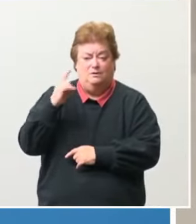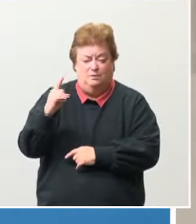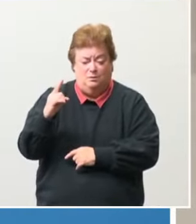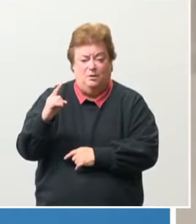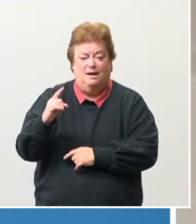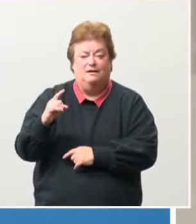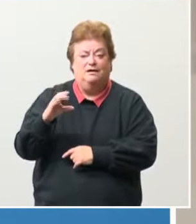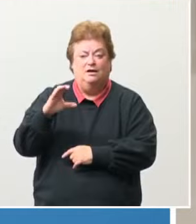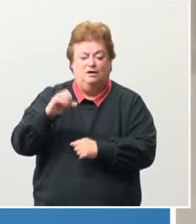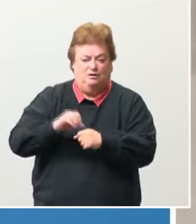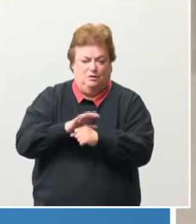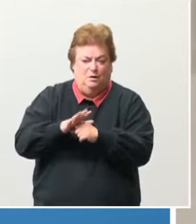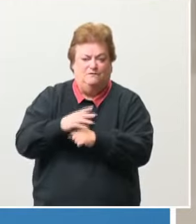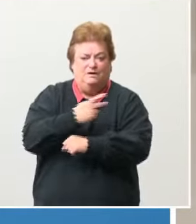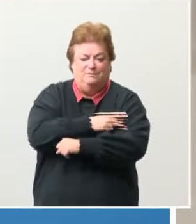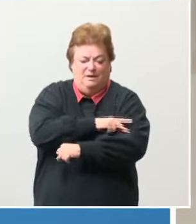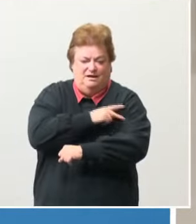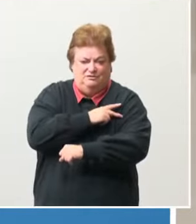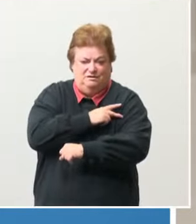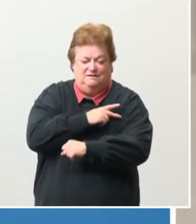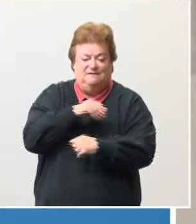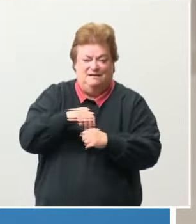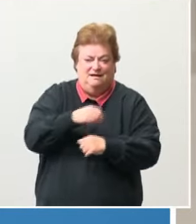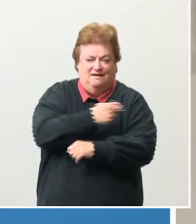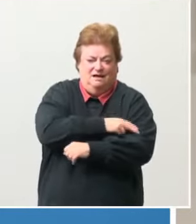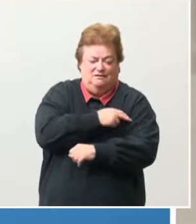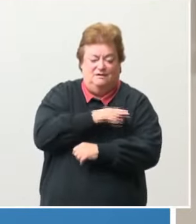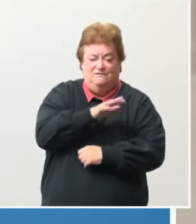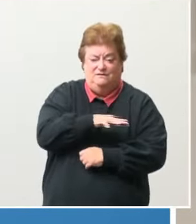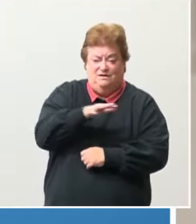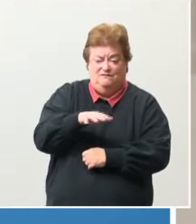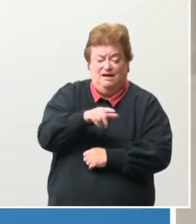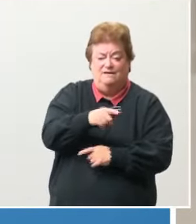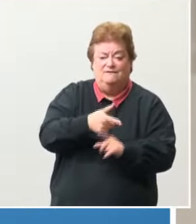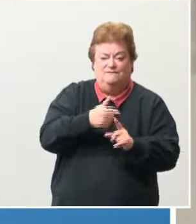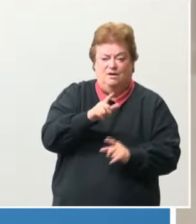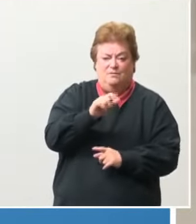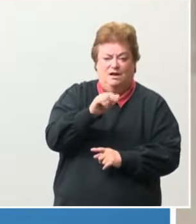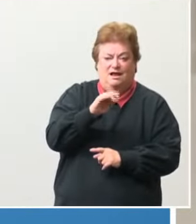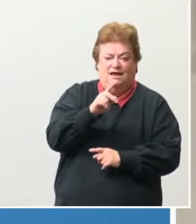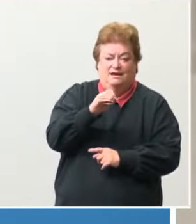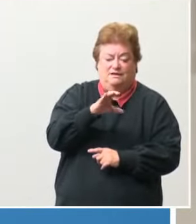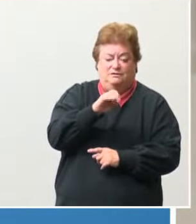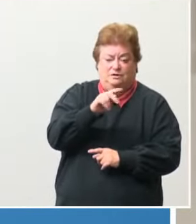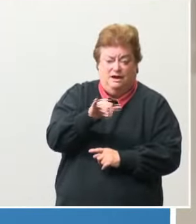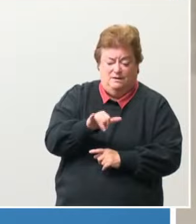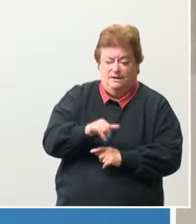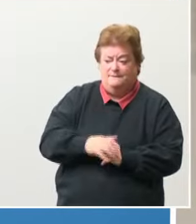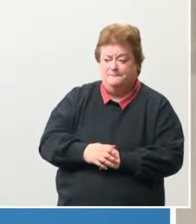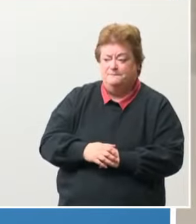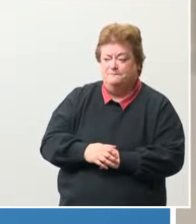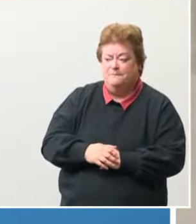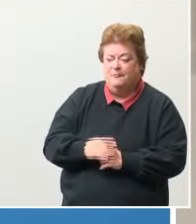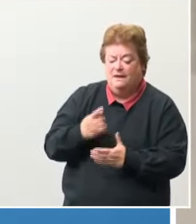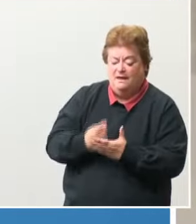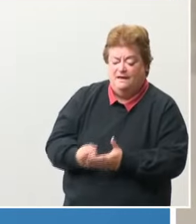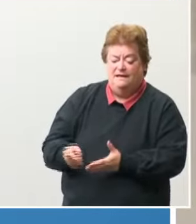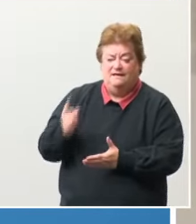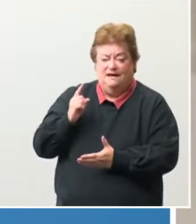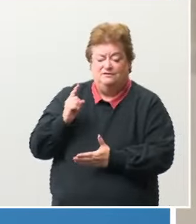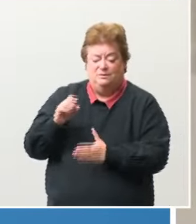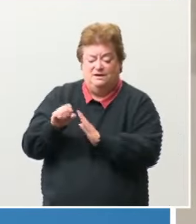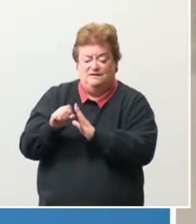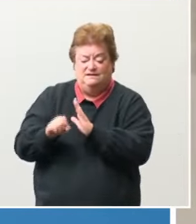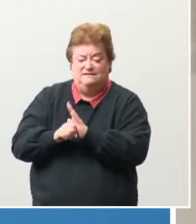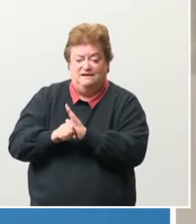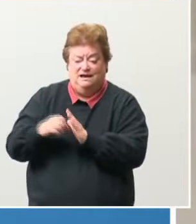COVID-19 patients hospitalized. 65 of these patients are from Lancaster County. Last week, state